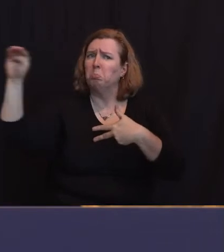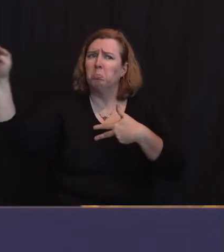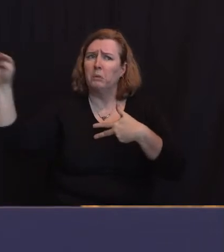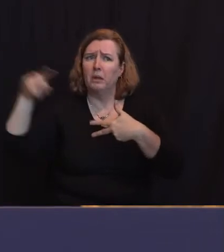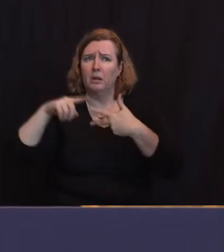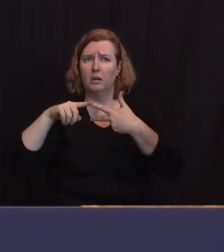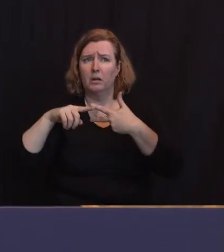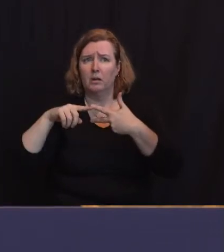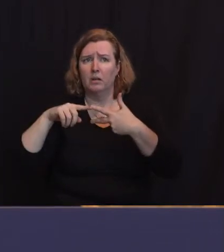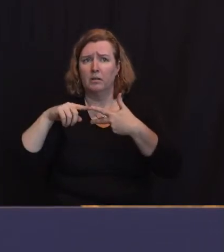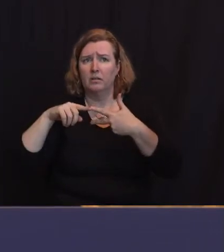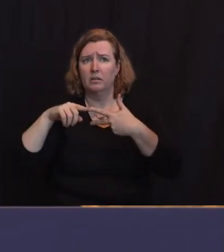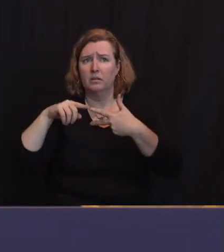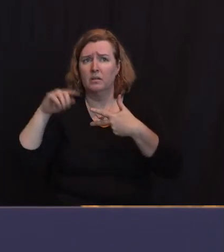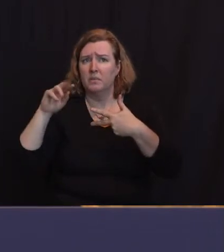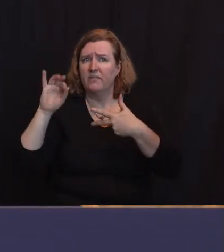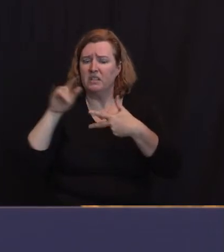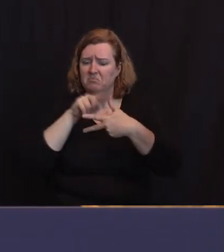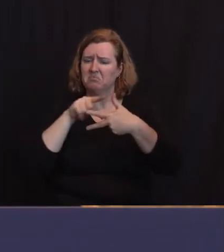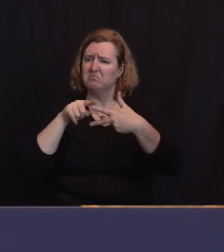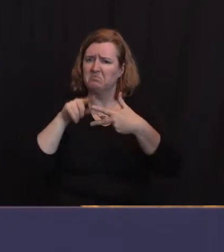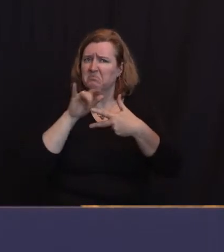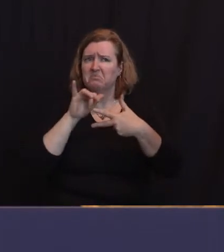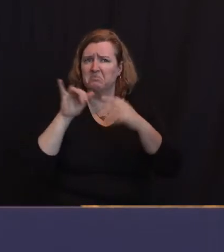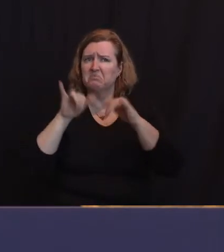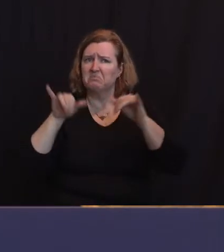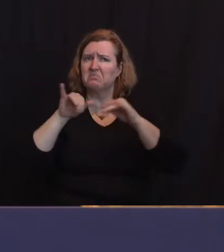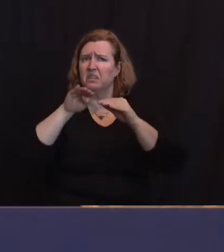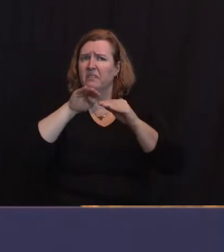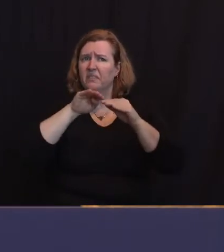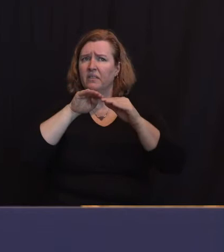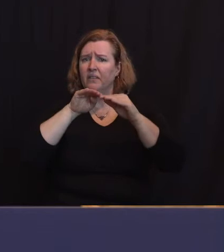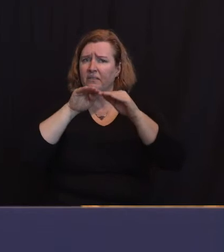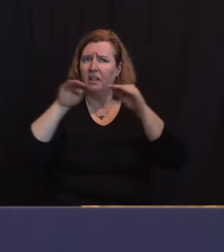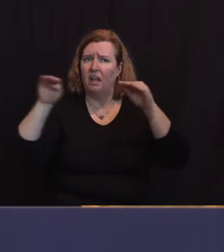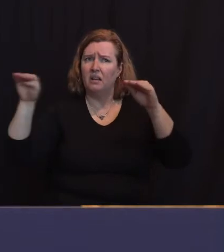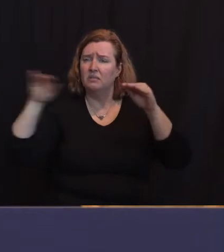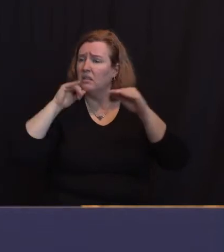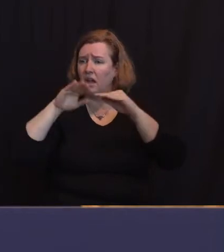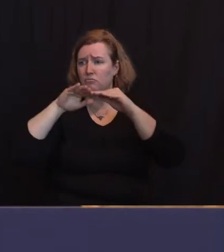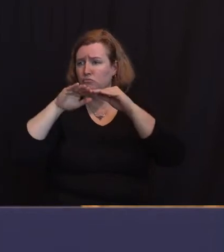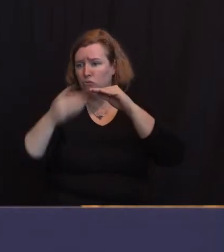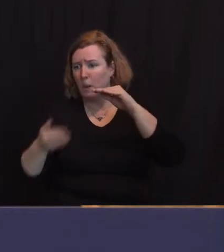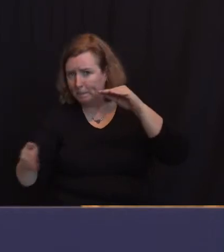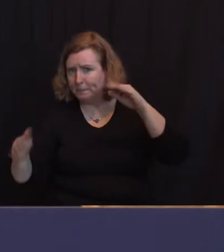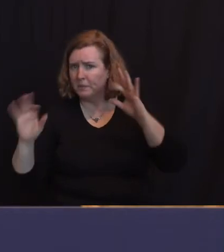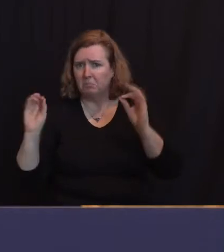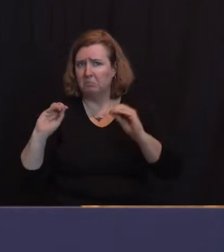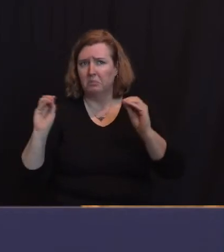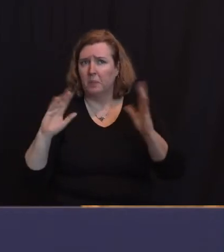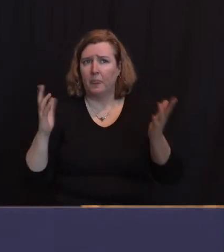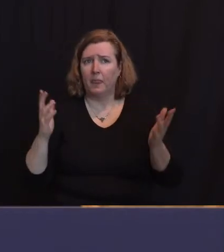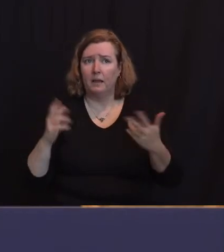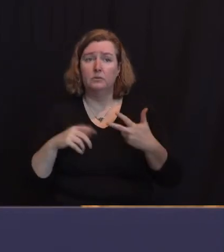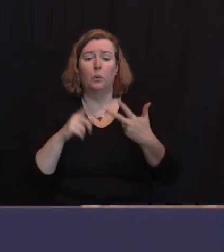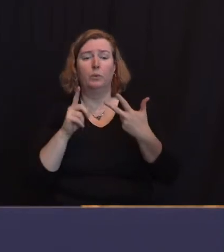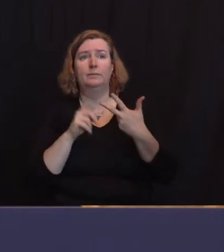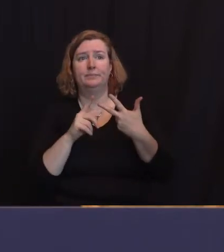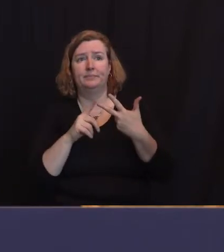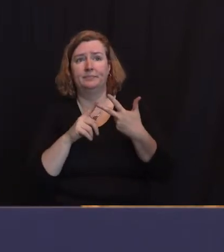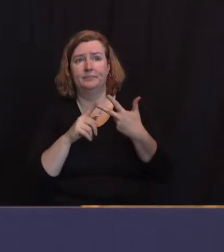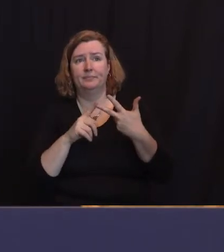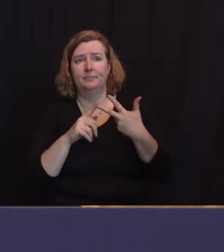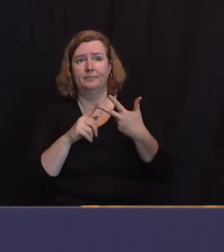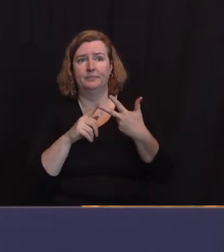they're flat at a consistent level. Flat at a consistent level. And by the way, all three of these vaccines are game changers, right?